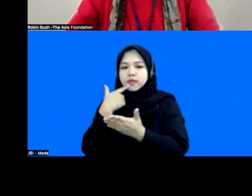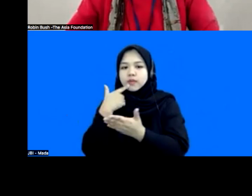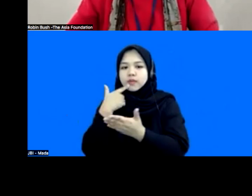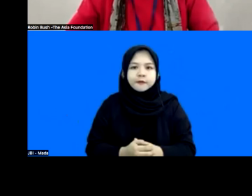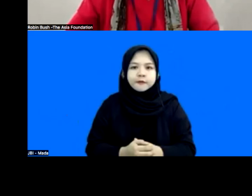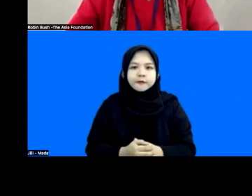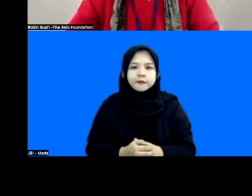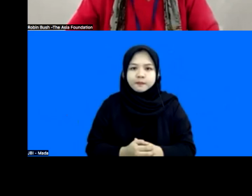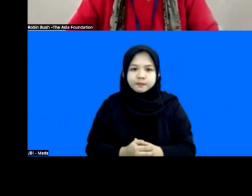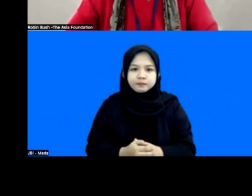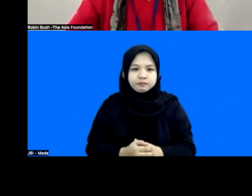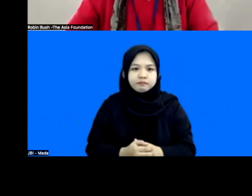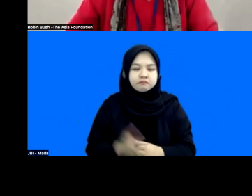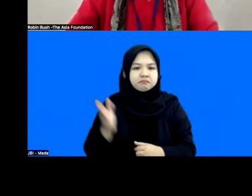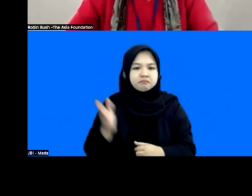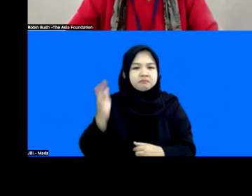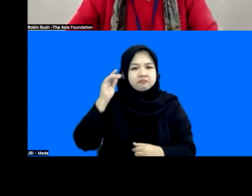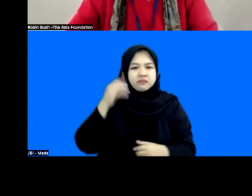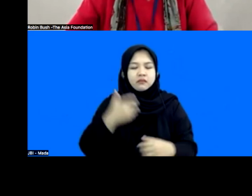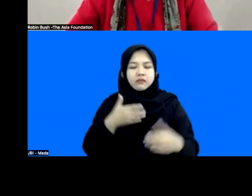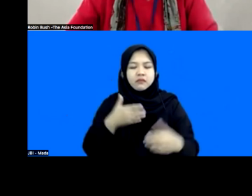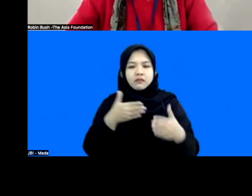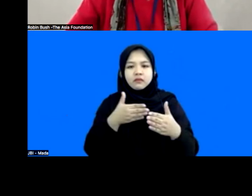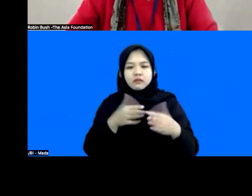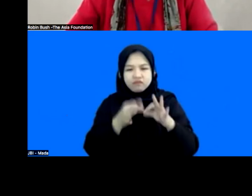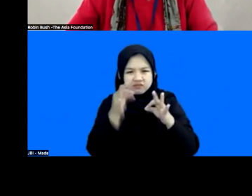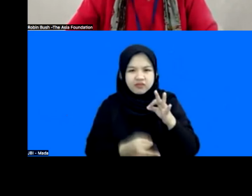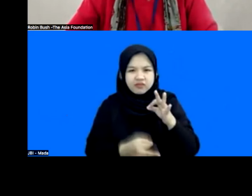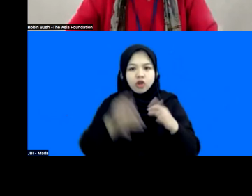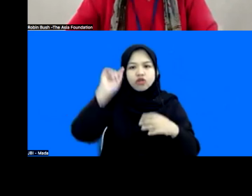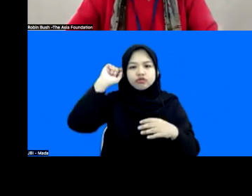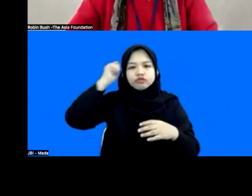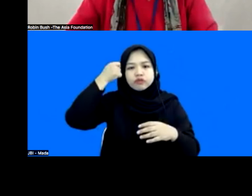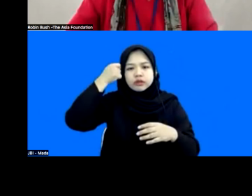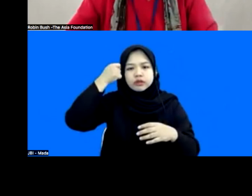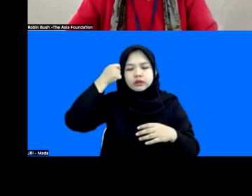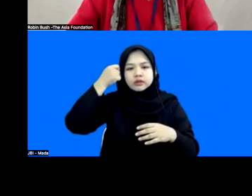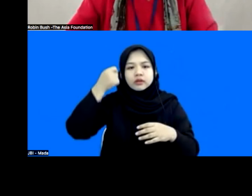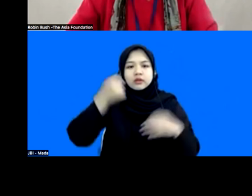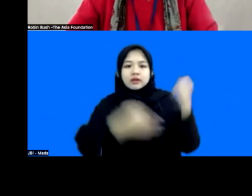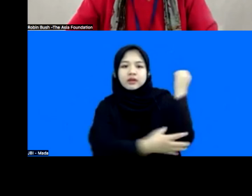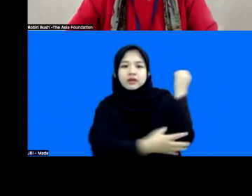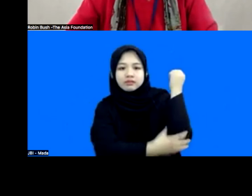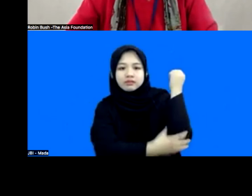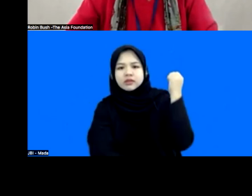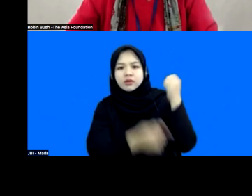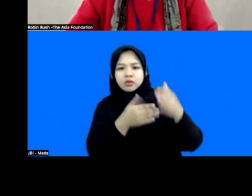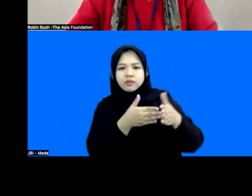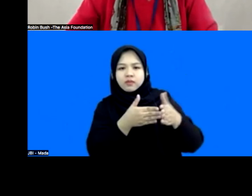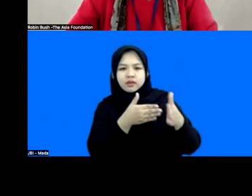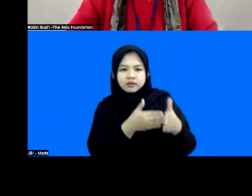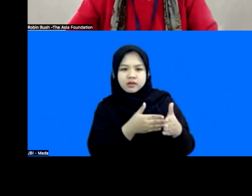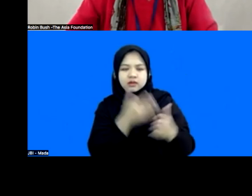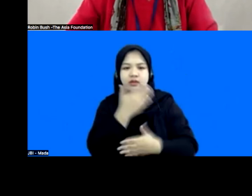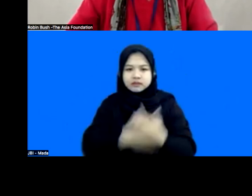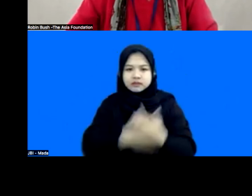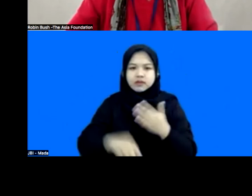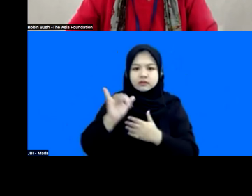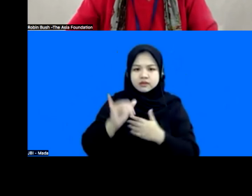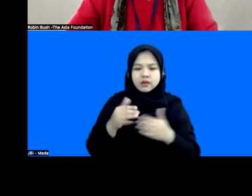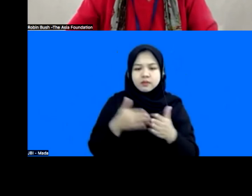social exclusion makes it harder to address. While poverty is a barrier to some, disability a barrier for others,